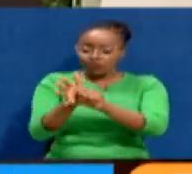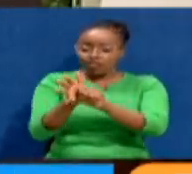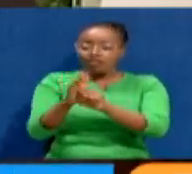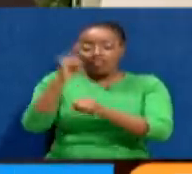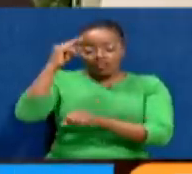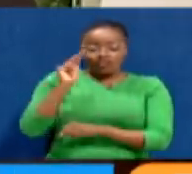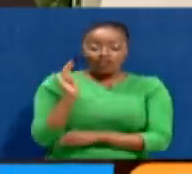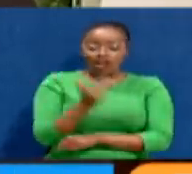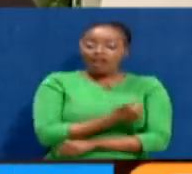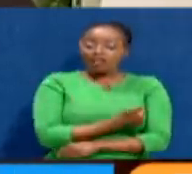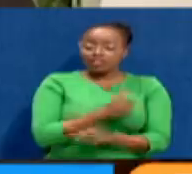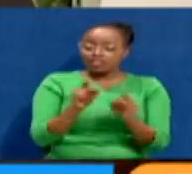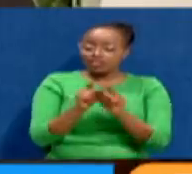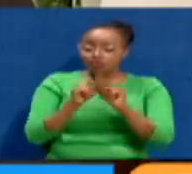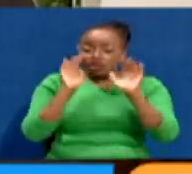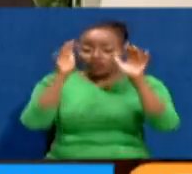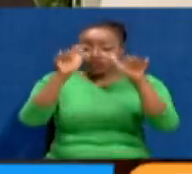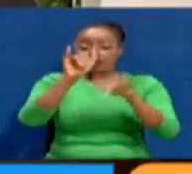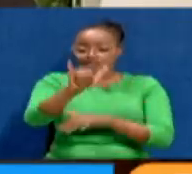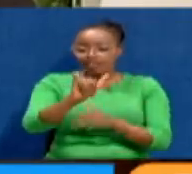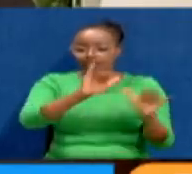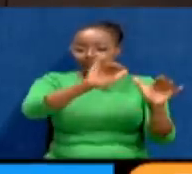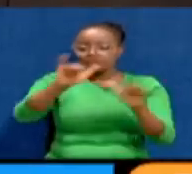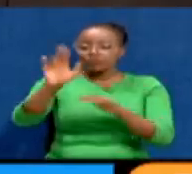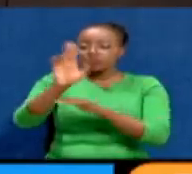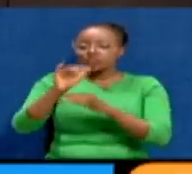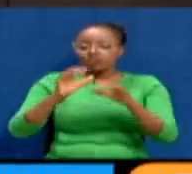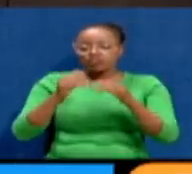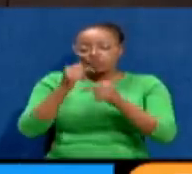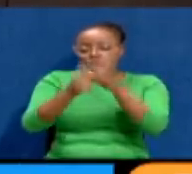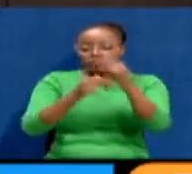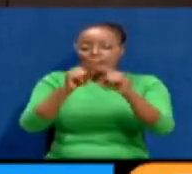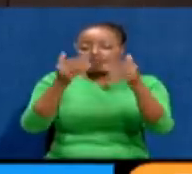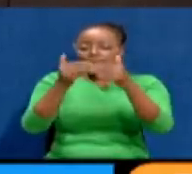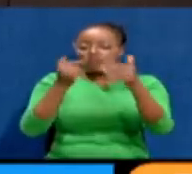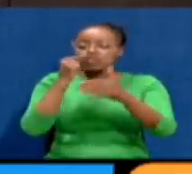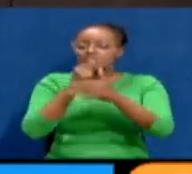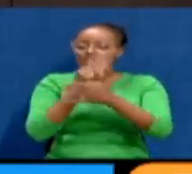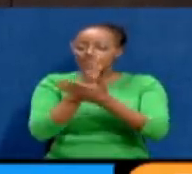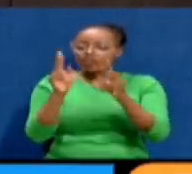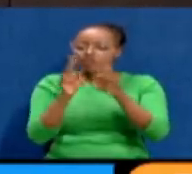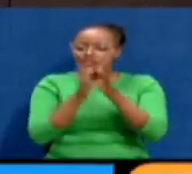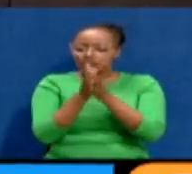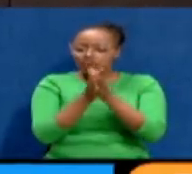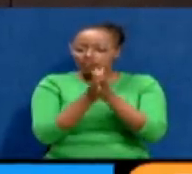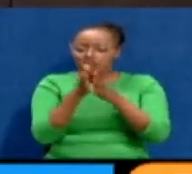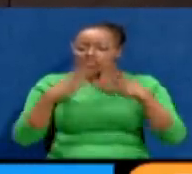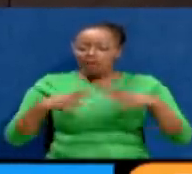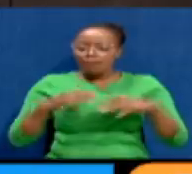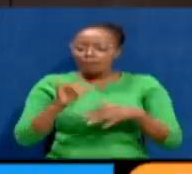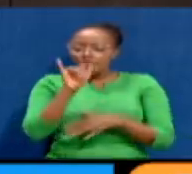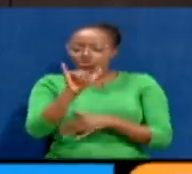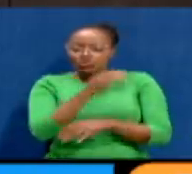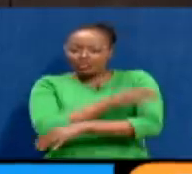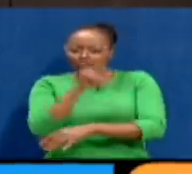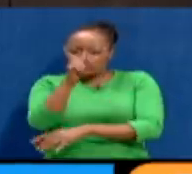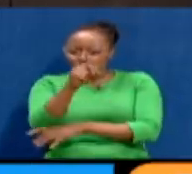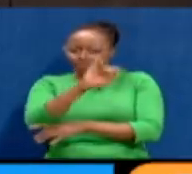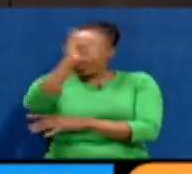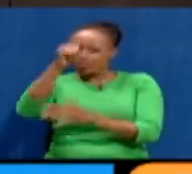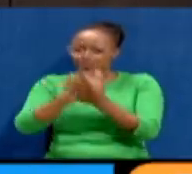I think for us, we are very focused on that. I want to take this conversation forward, but before that, you said something very interesting. Those who are in power. You're in the